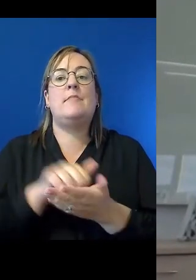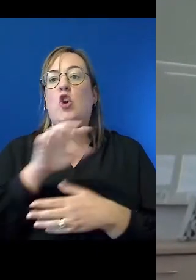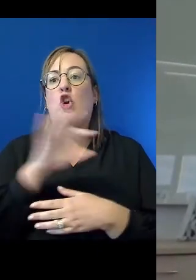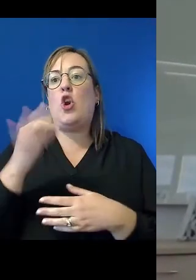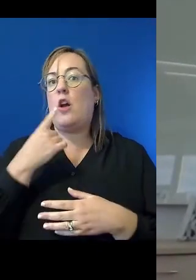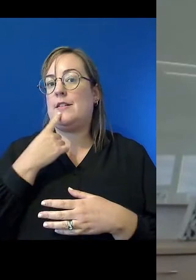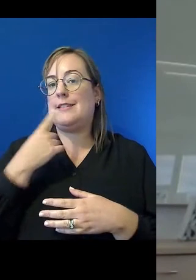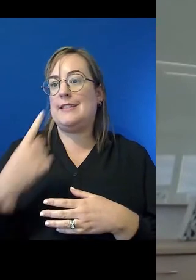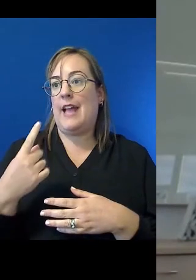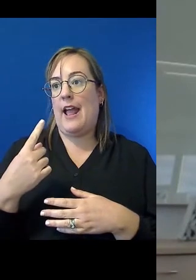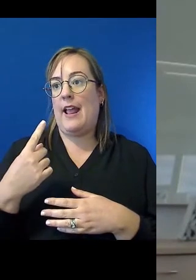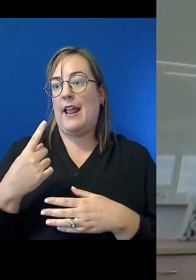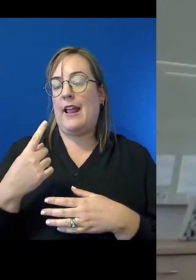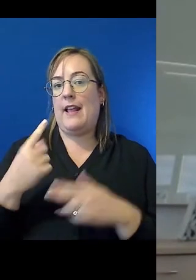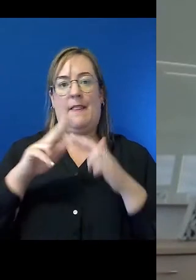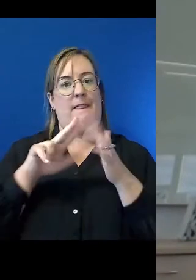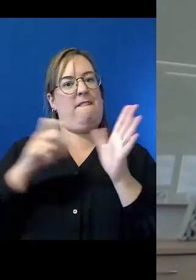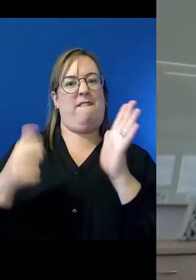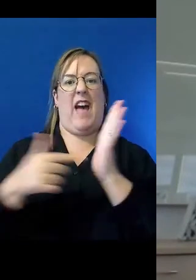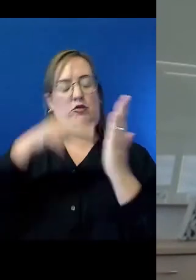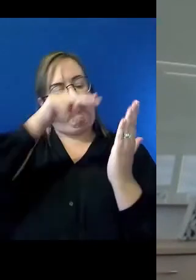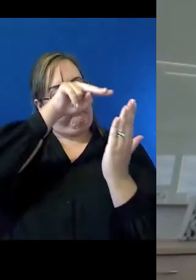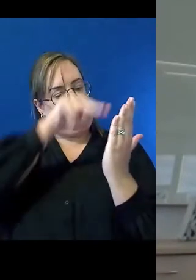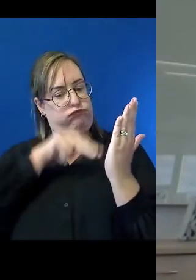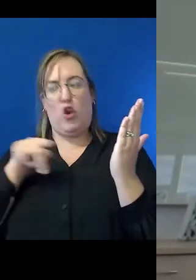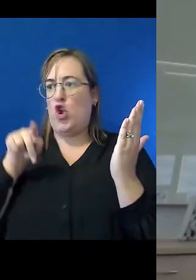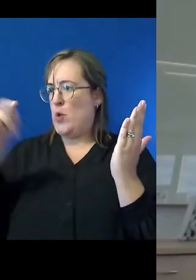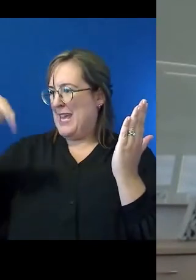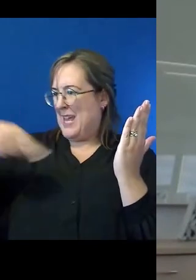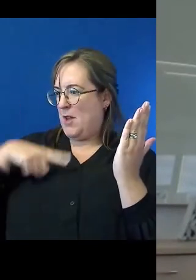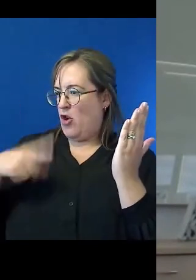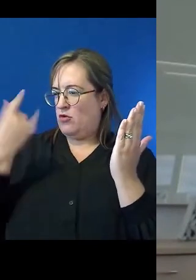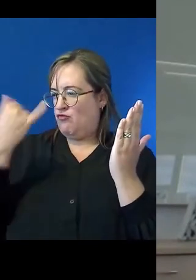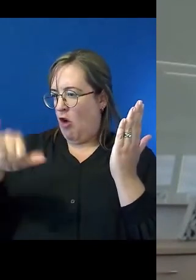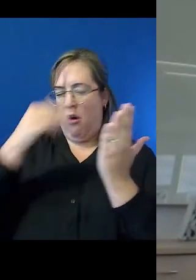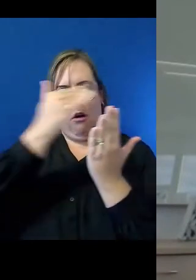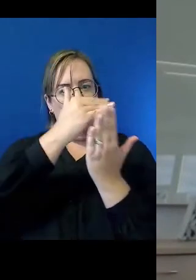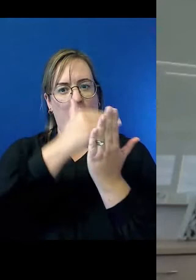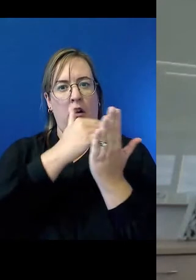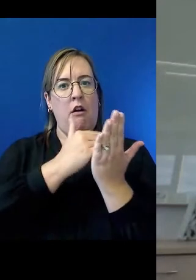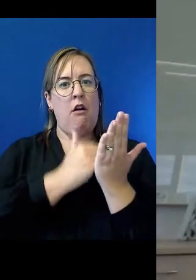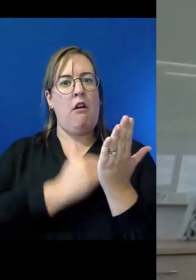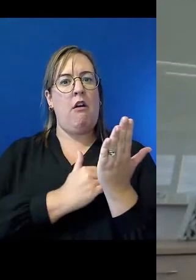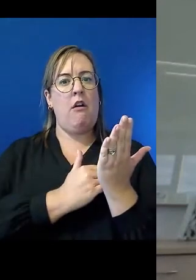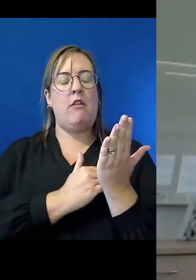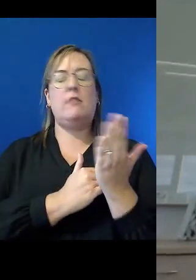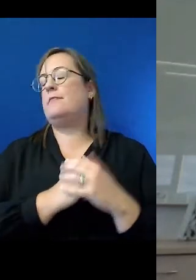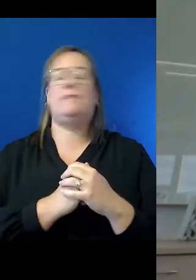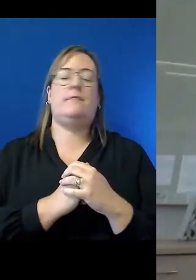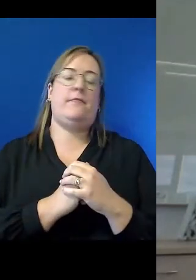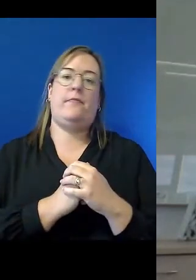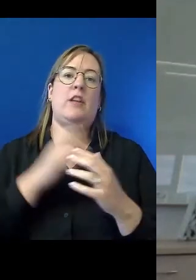reading out the summary of facts straight away and saying you're here because you committed an offence at such and such a time, and these are the facts of the